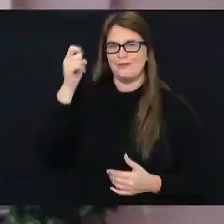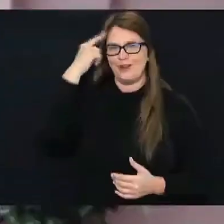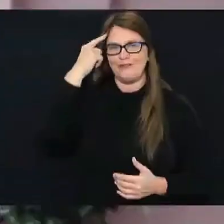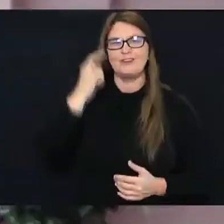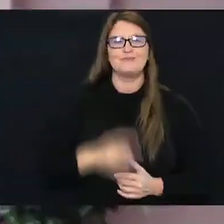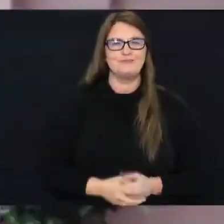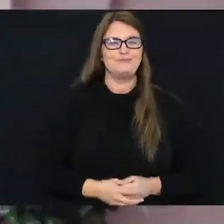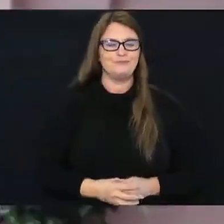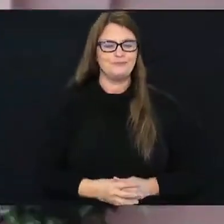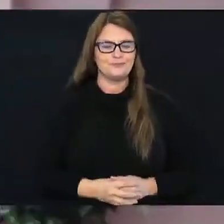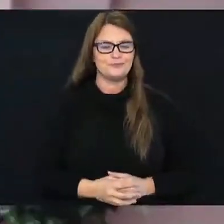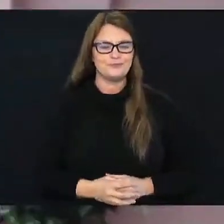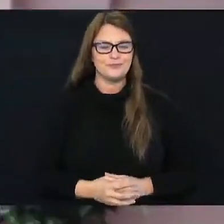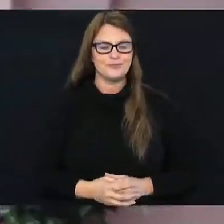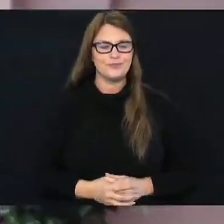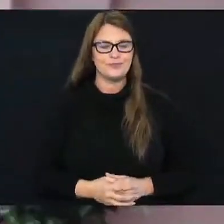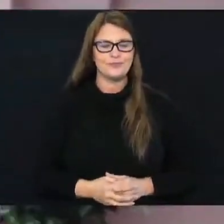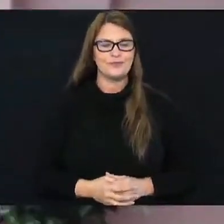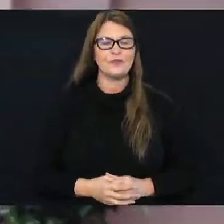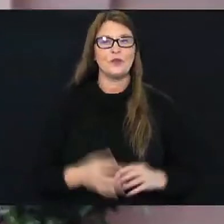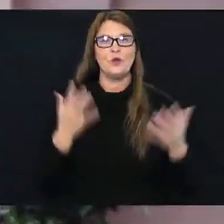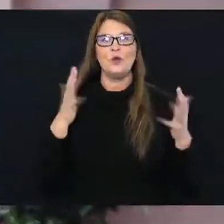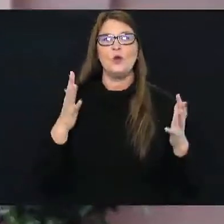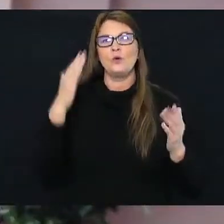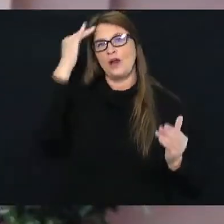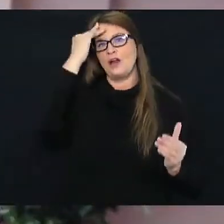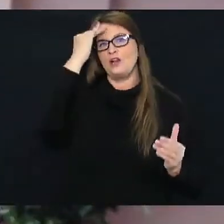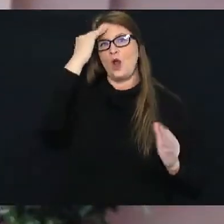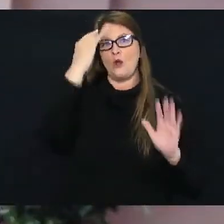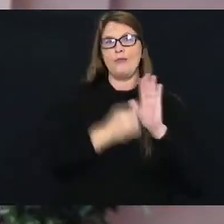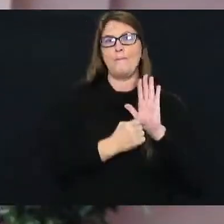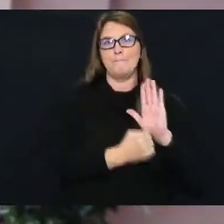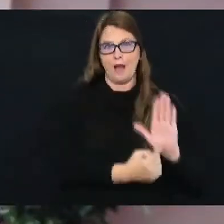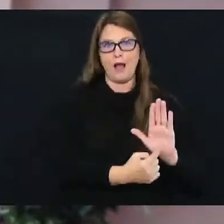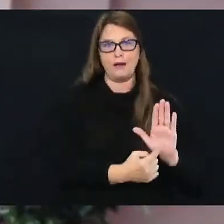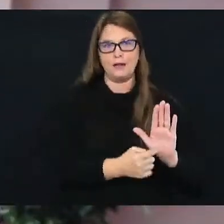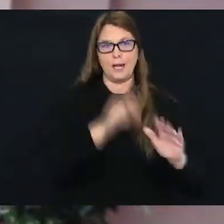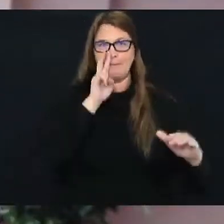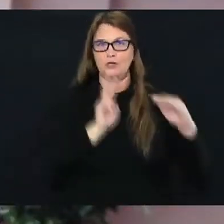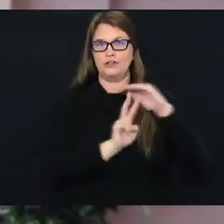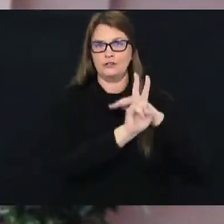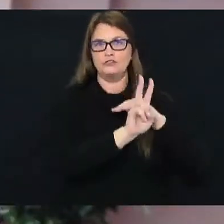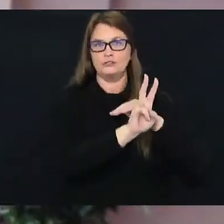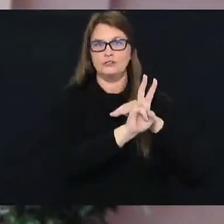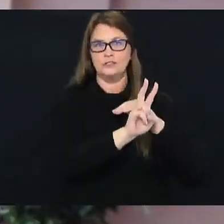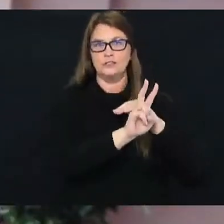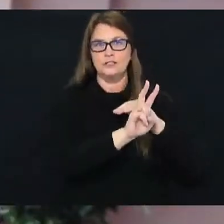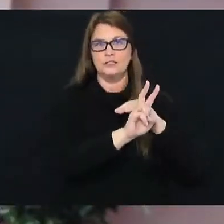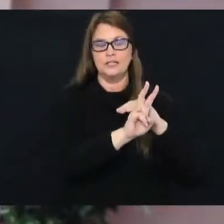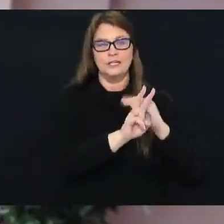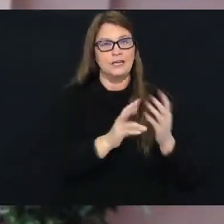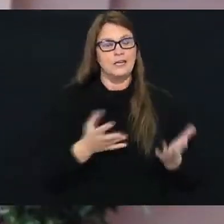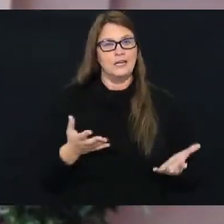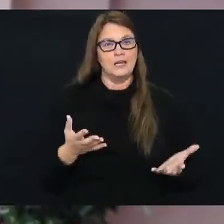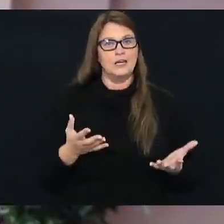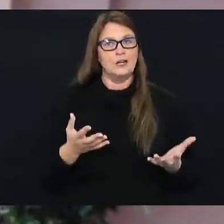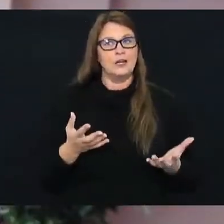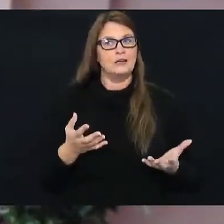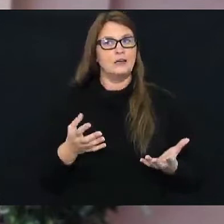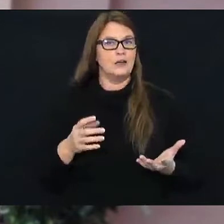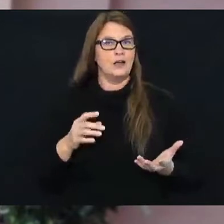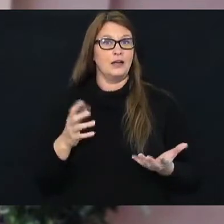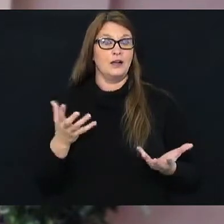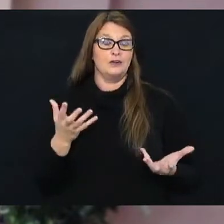Charles. Charles, we know all of these modeling predictions are merely that, and they're